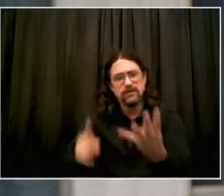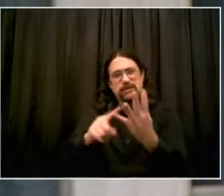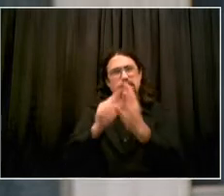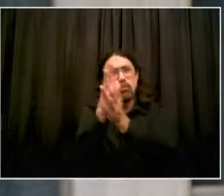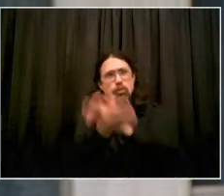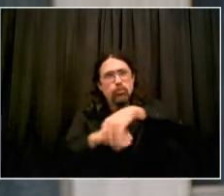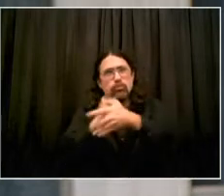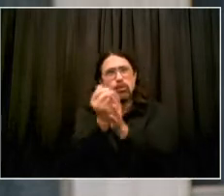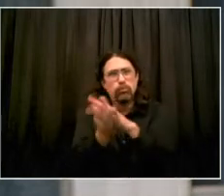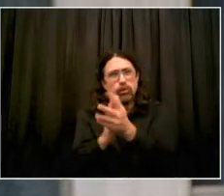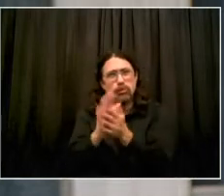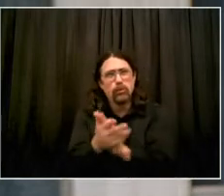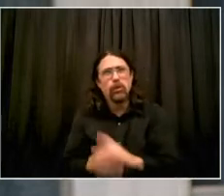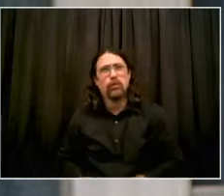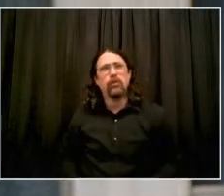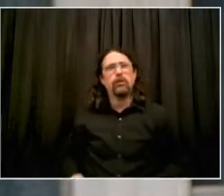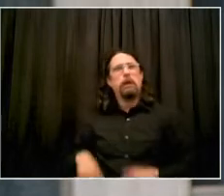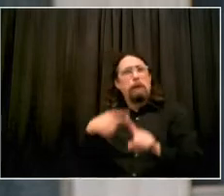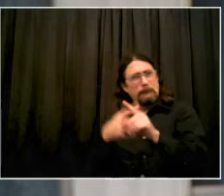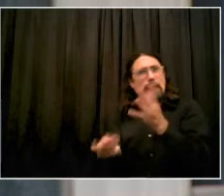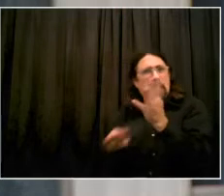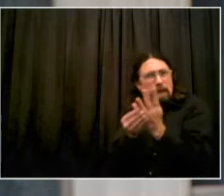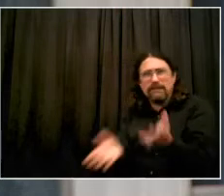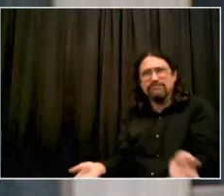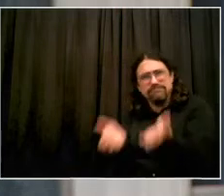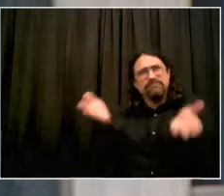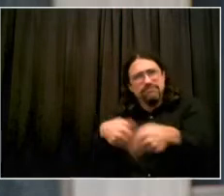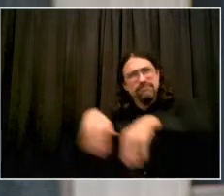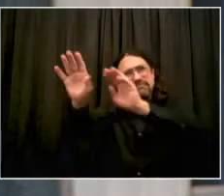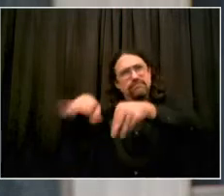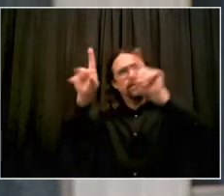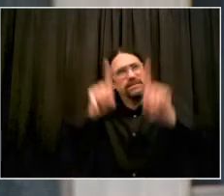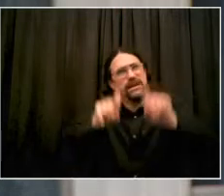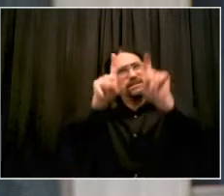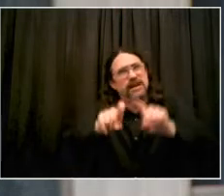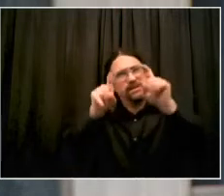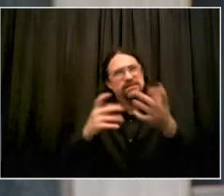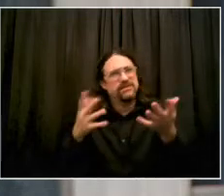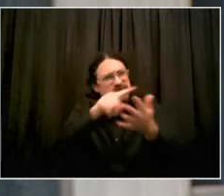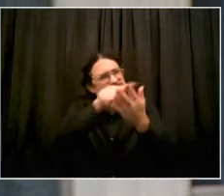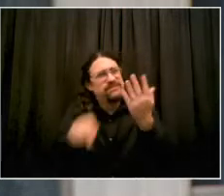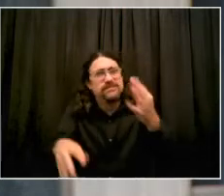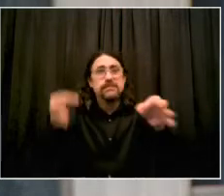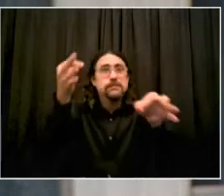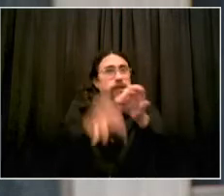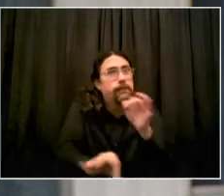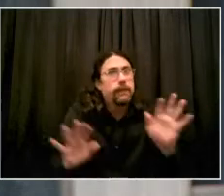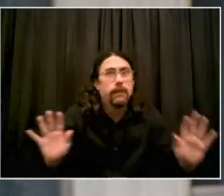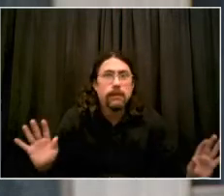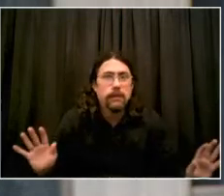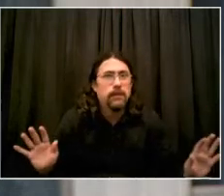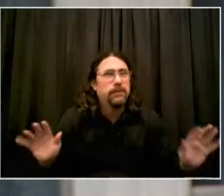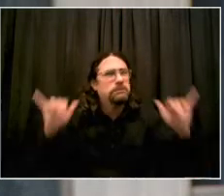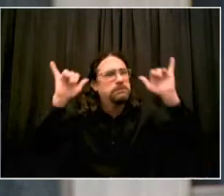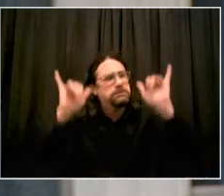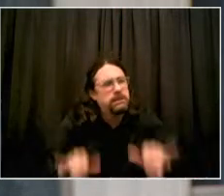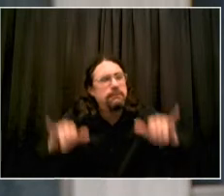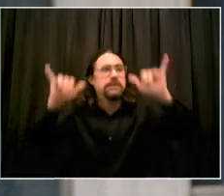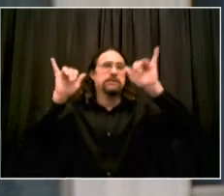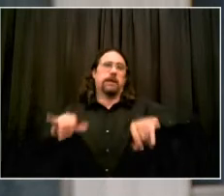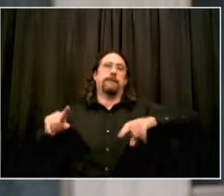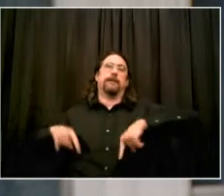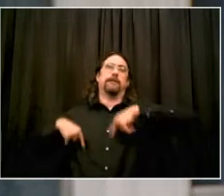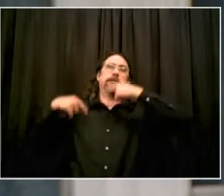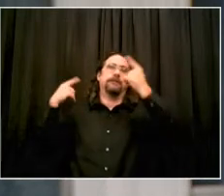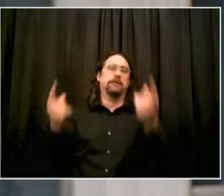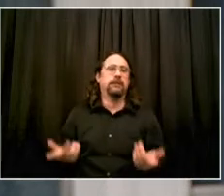full picture. We want to be sure that this message is getting out and reaching those who need to hear it. I'm happy we haven't yet